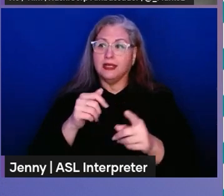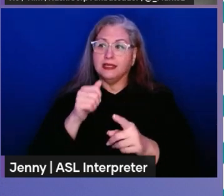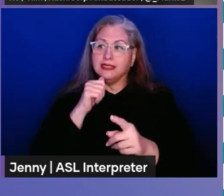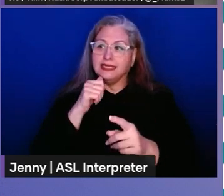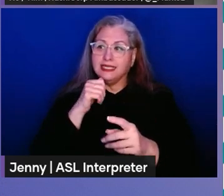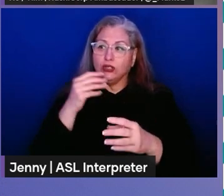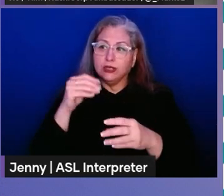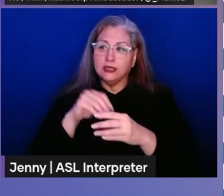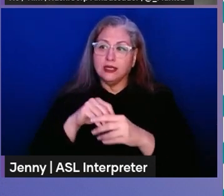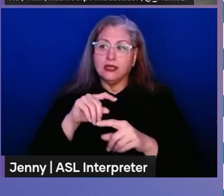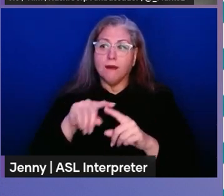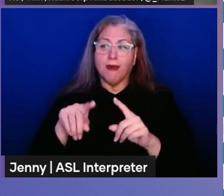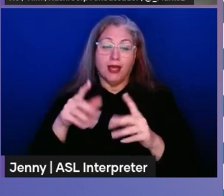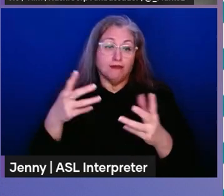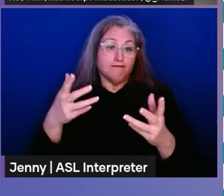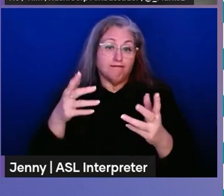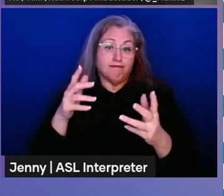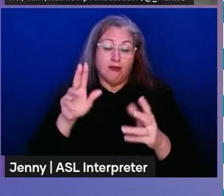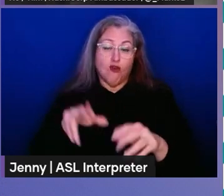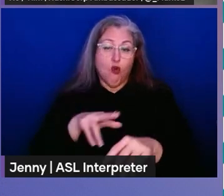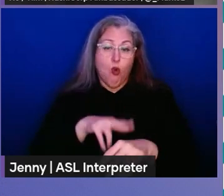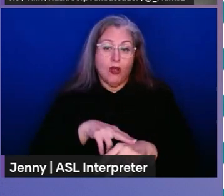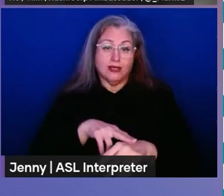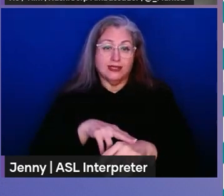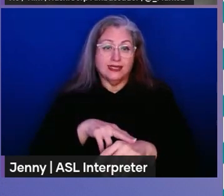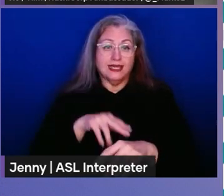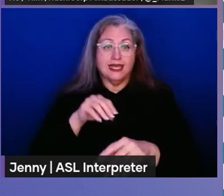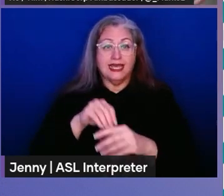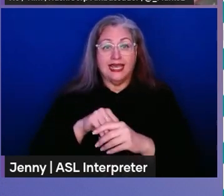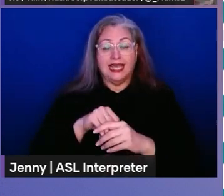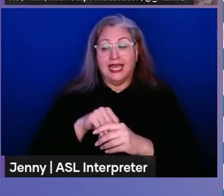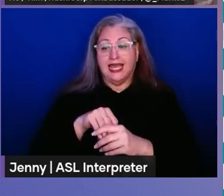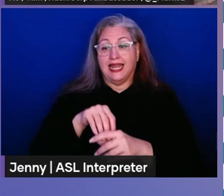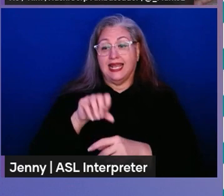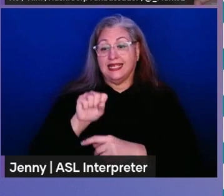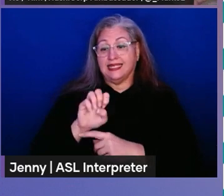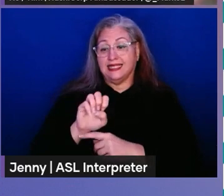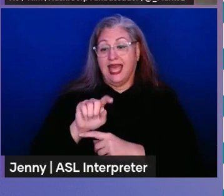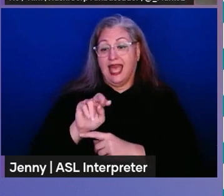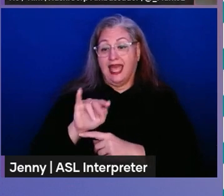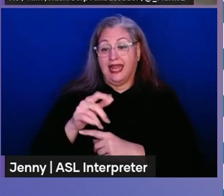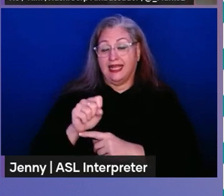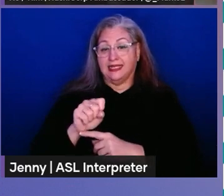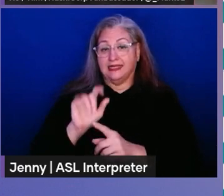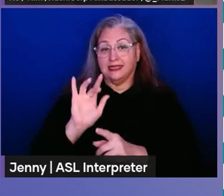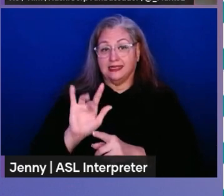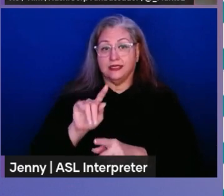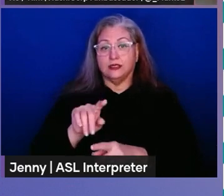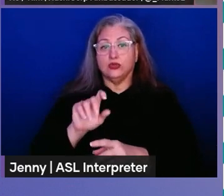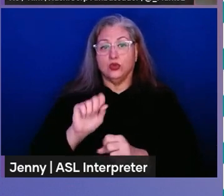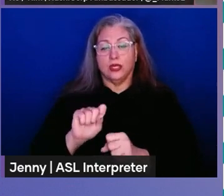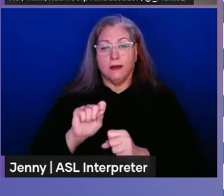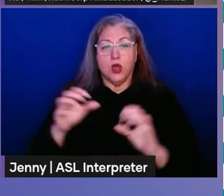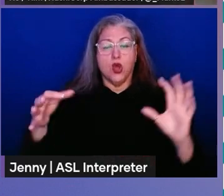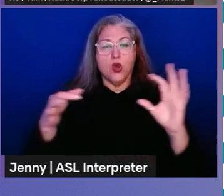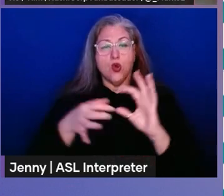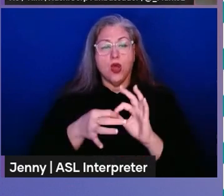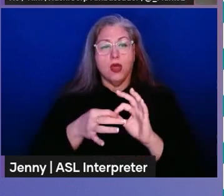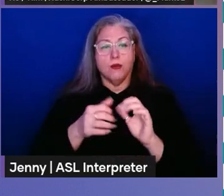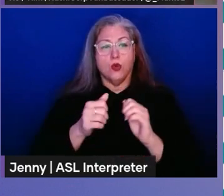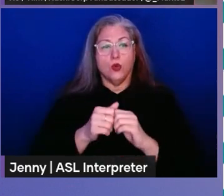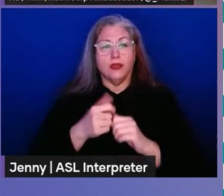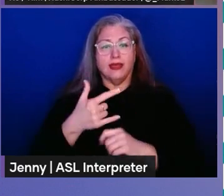And then, of course, in the settings section, you can actually kind of hook it up to your Git